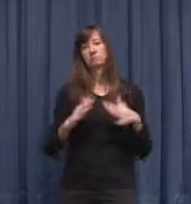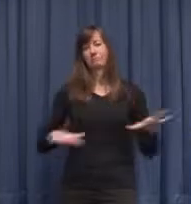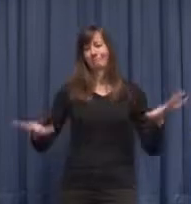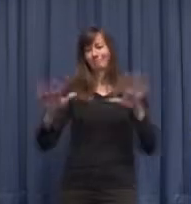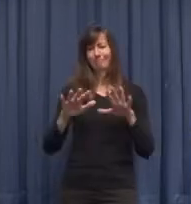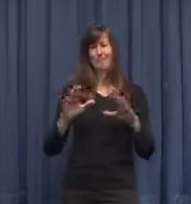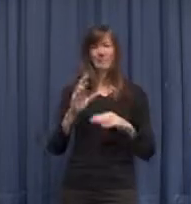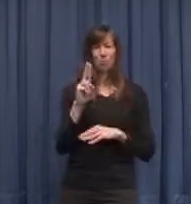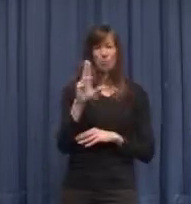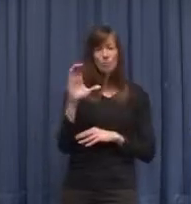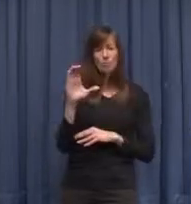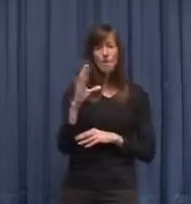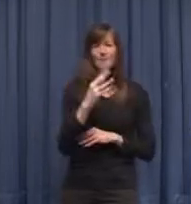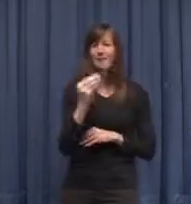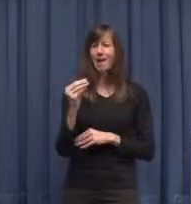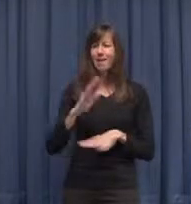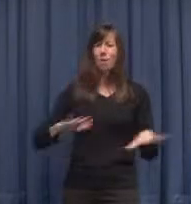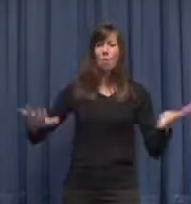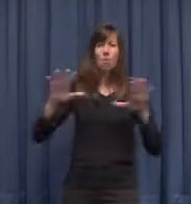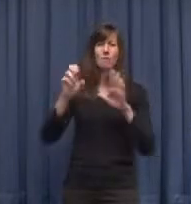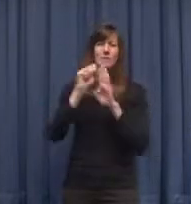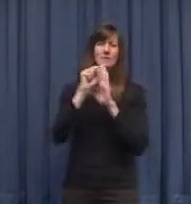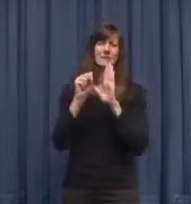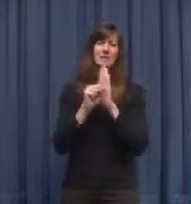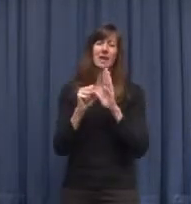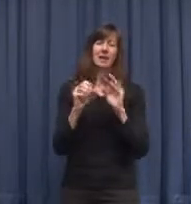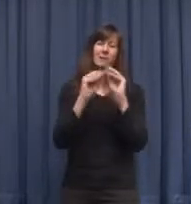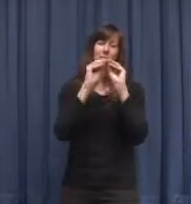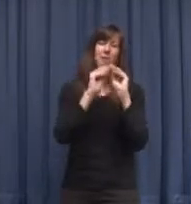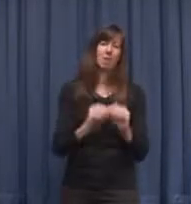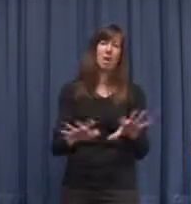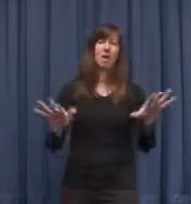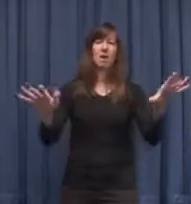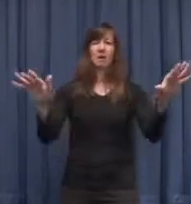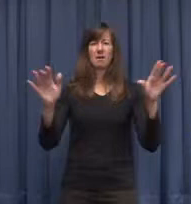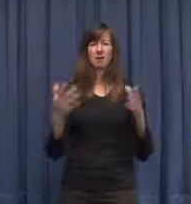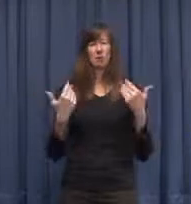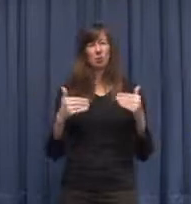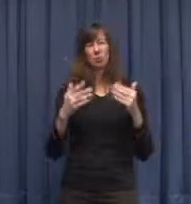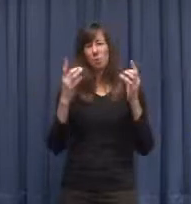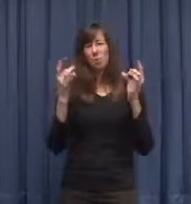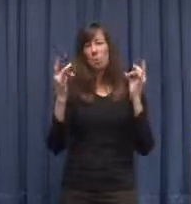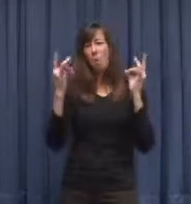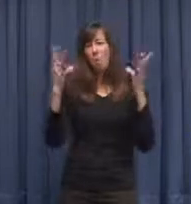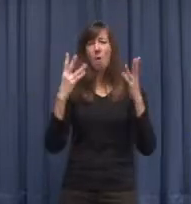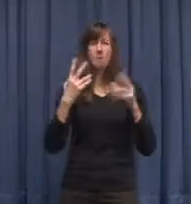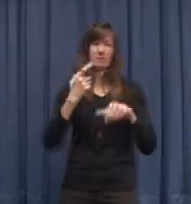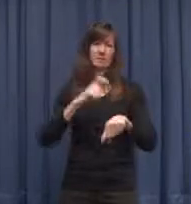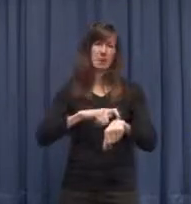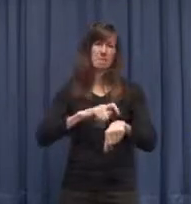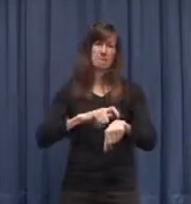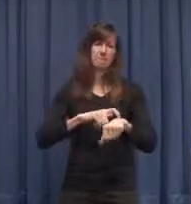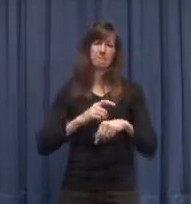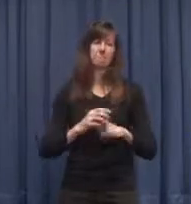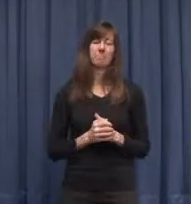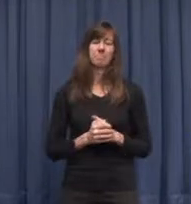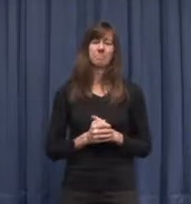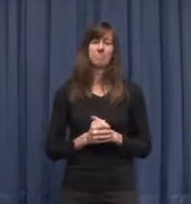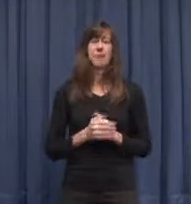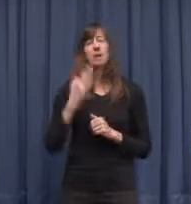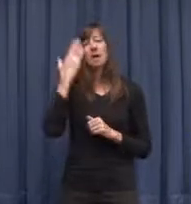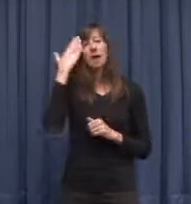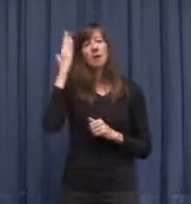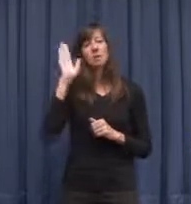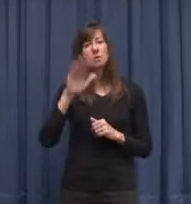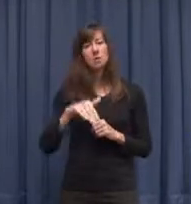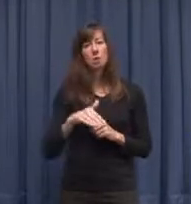a major surge, as we've just talked about. And you know, I know there's been official guidance